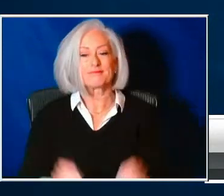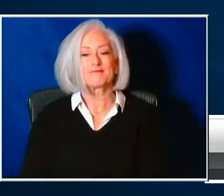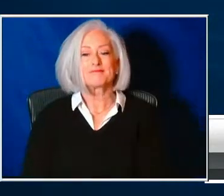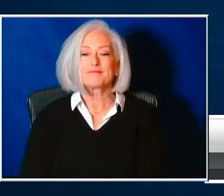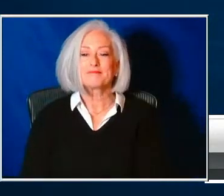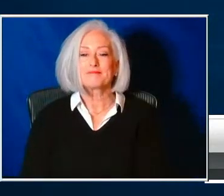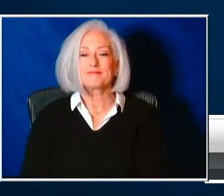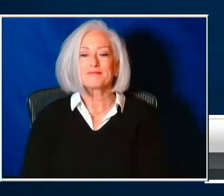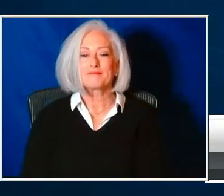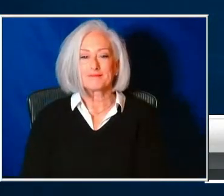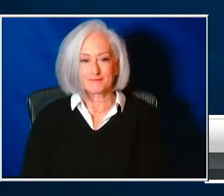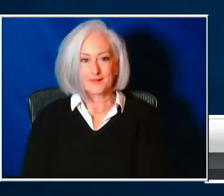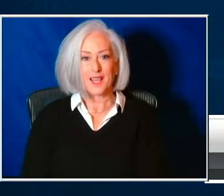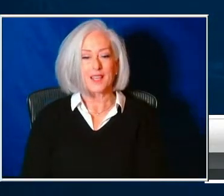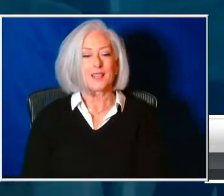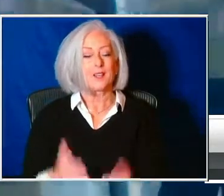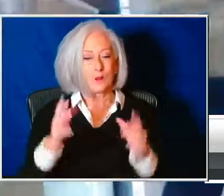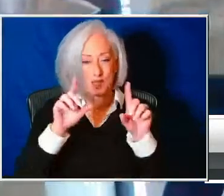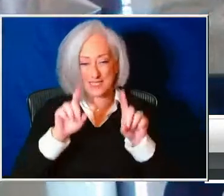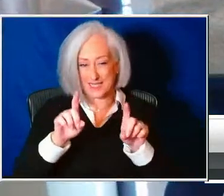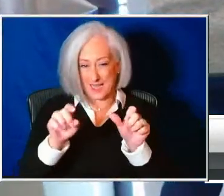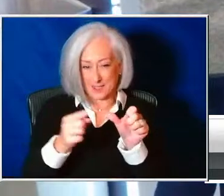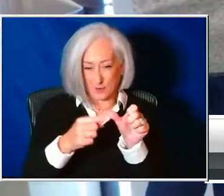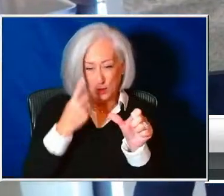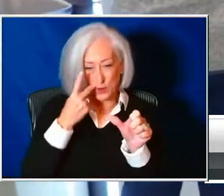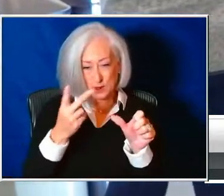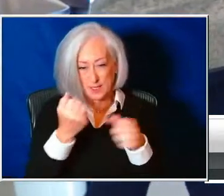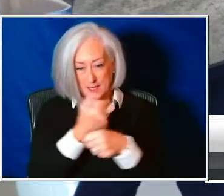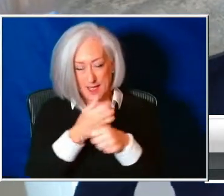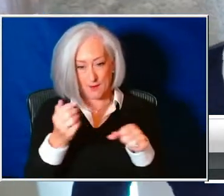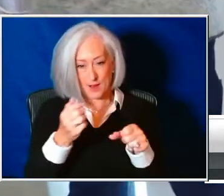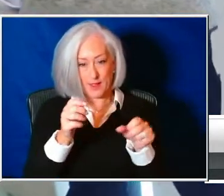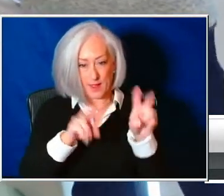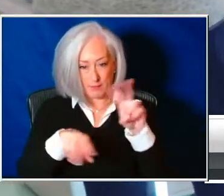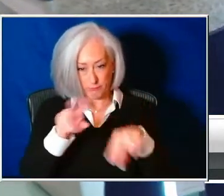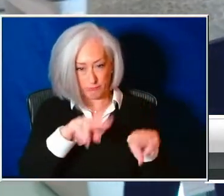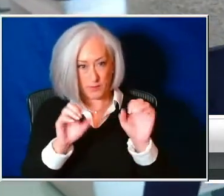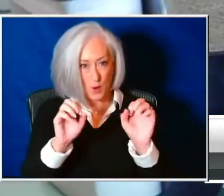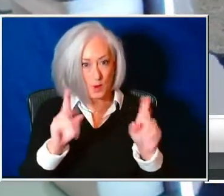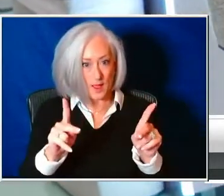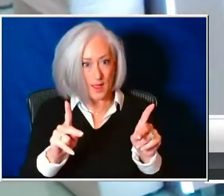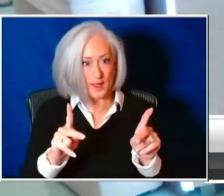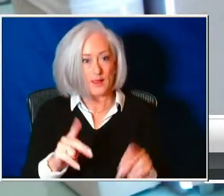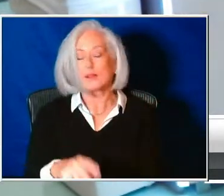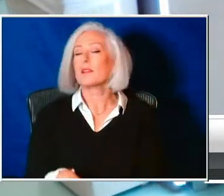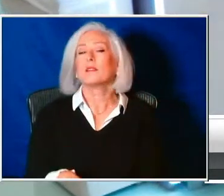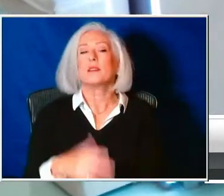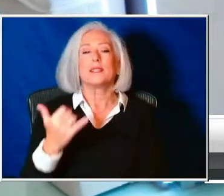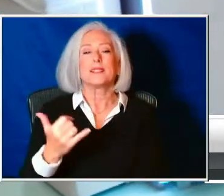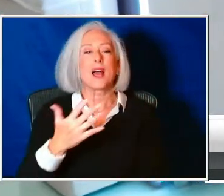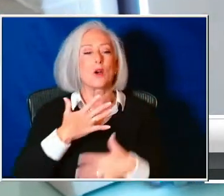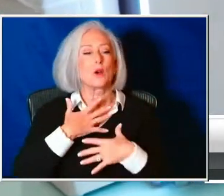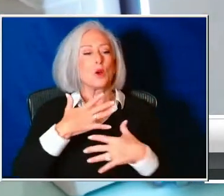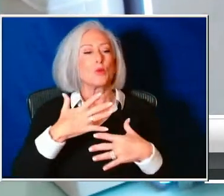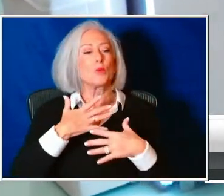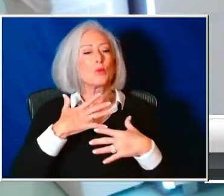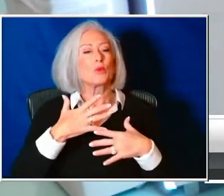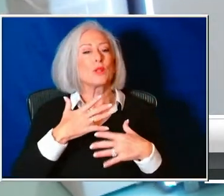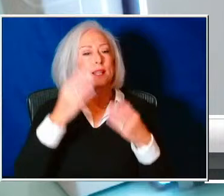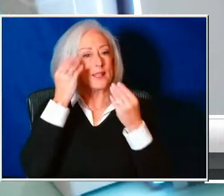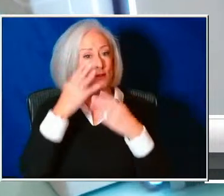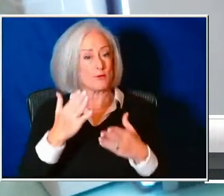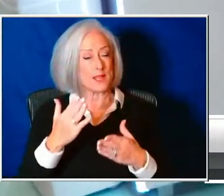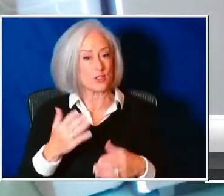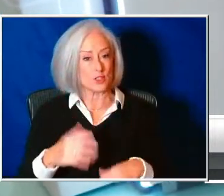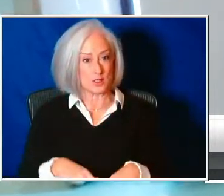picking up correctly, okay? And Brenda's going to give you your breathing instructions. Thank you. So what you'll hear is the machine has